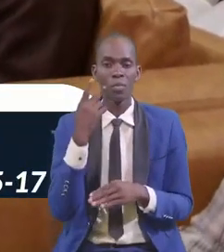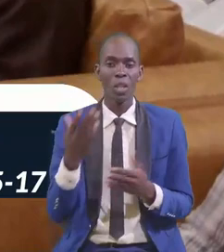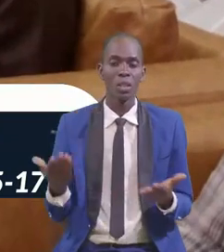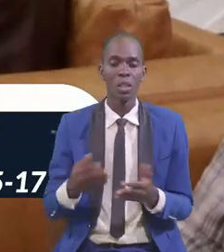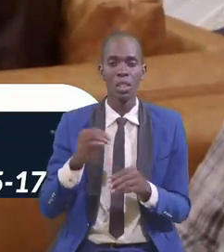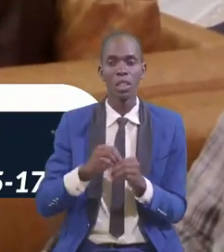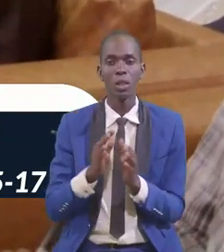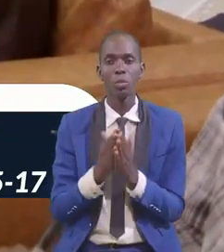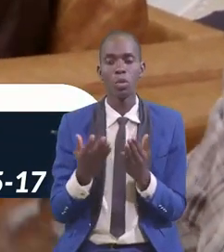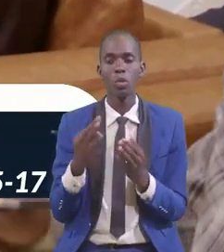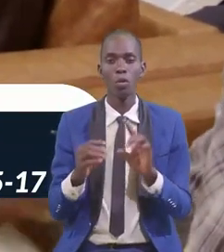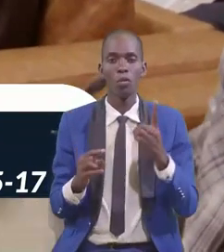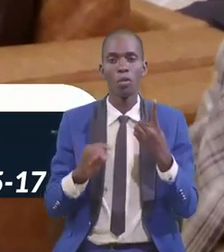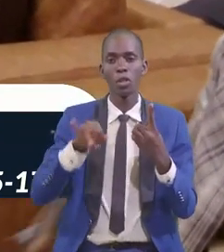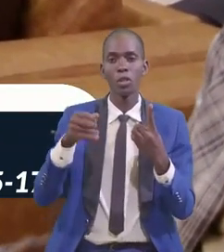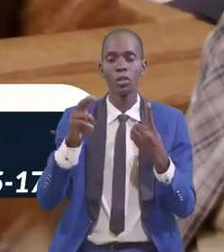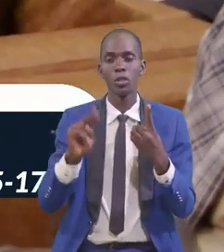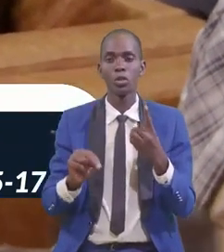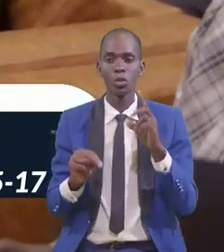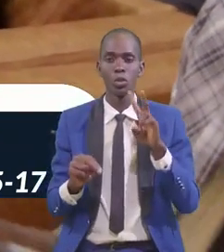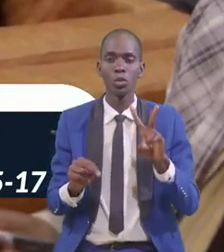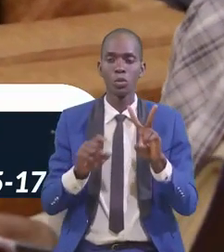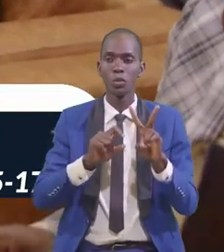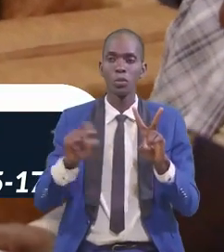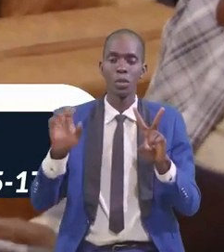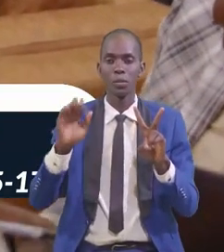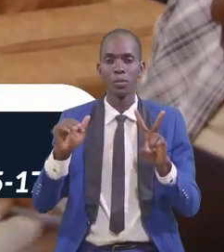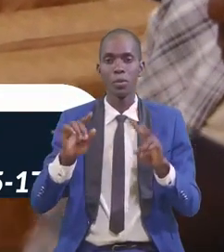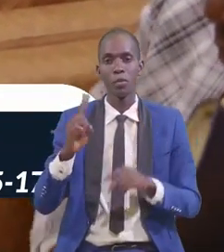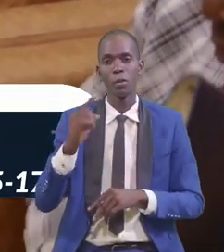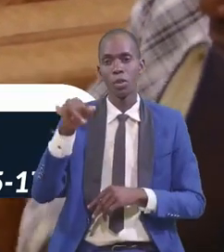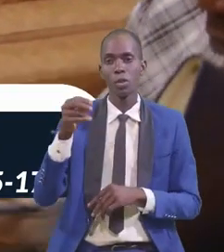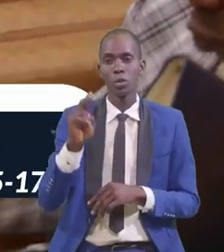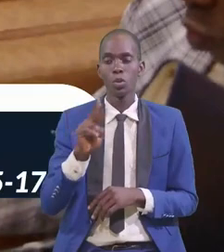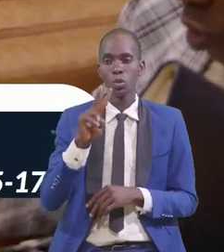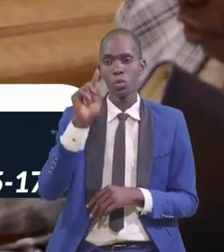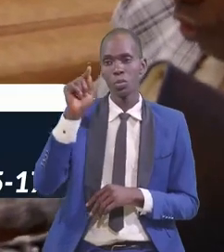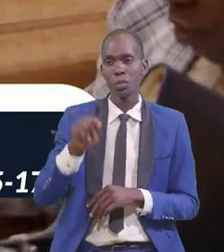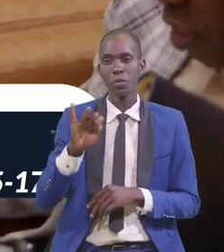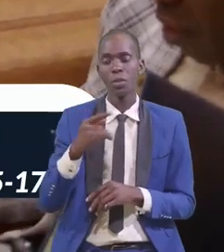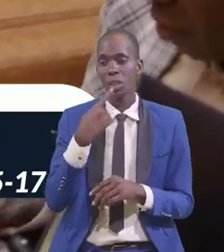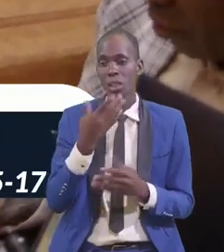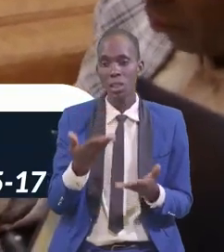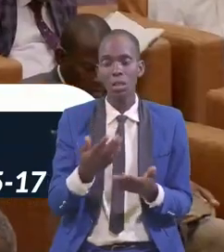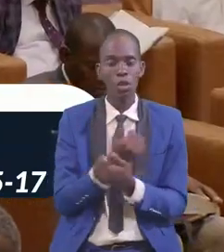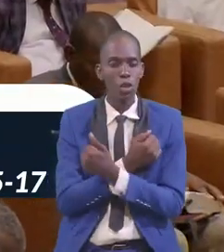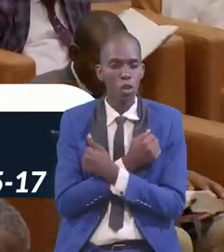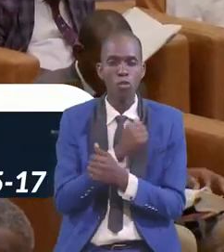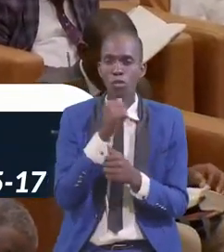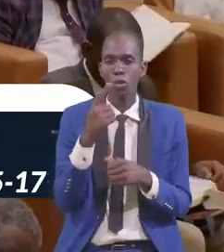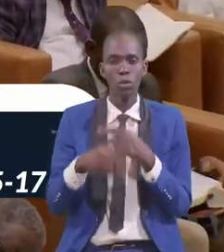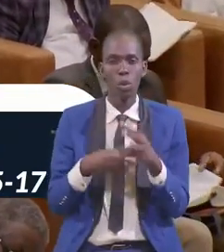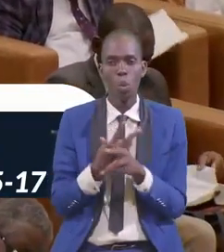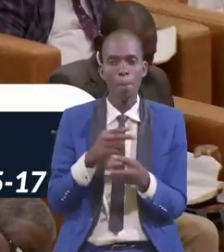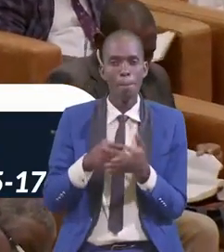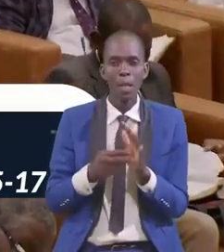15. 1 John chapter 2, verse 15. Love not the world. Don't concentrate on the